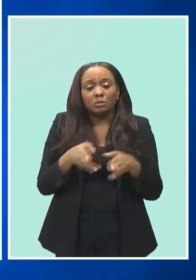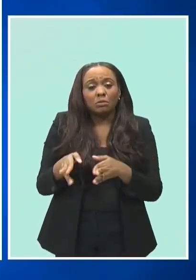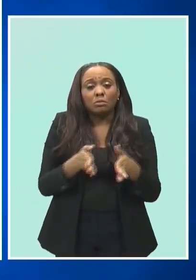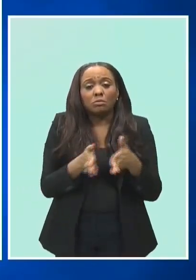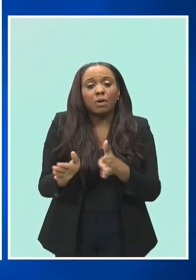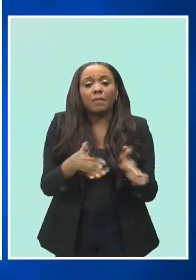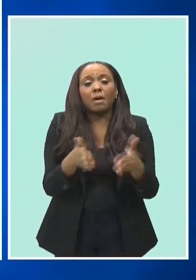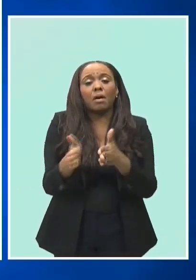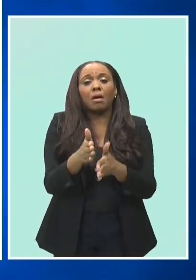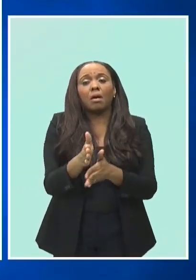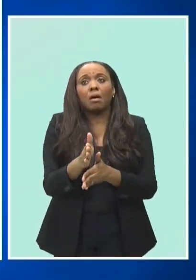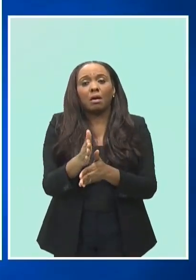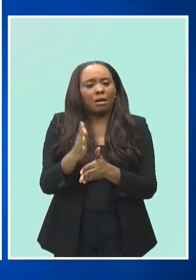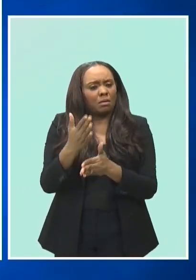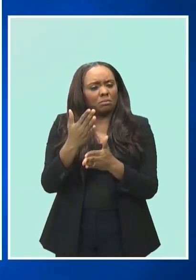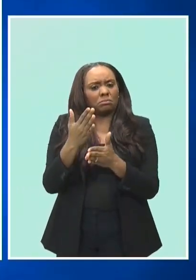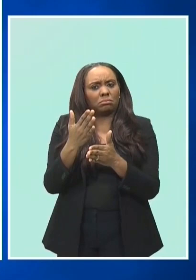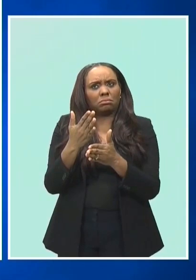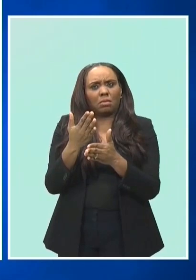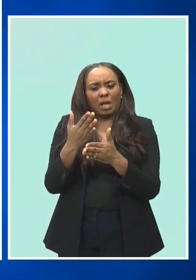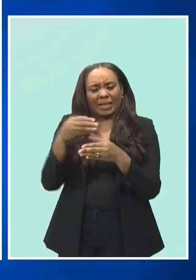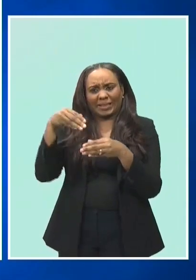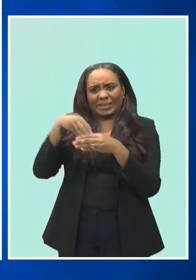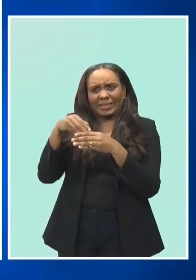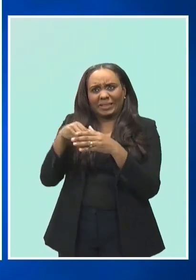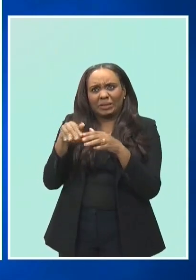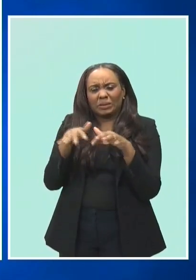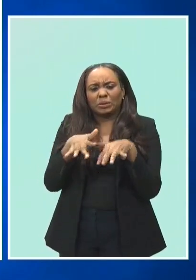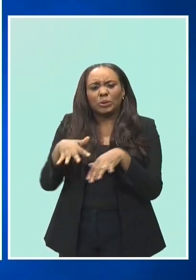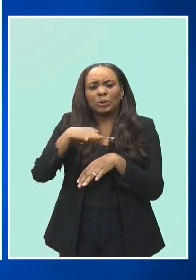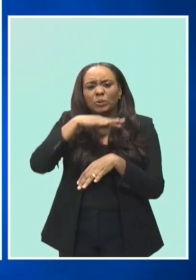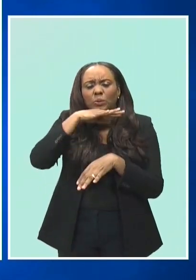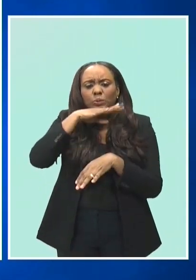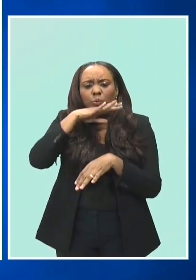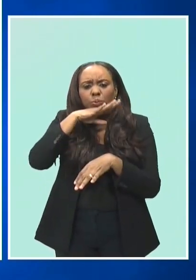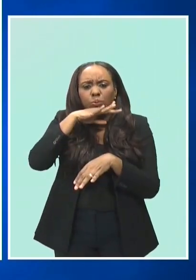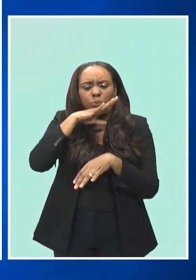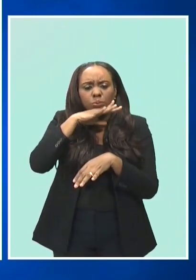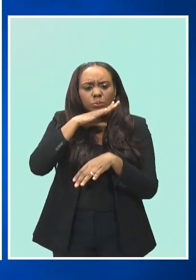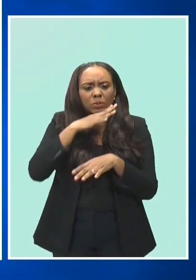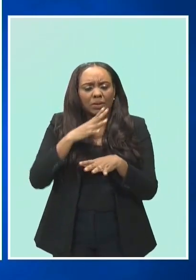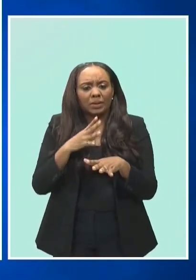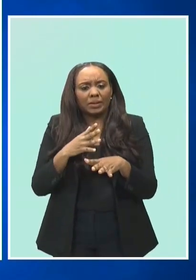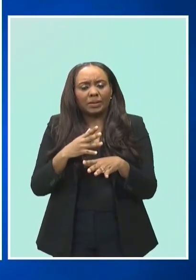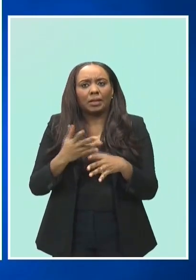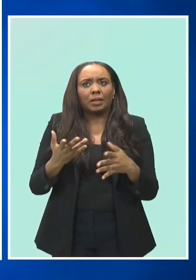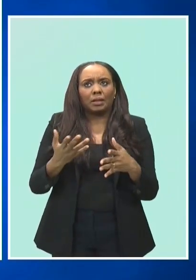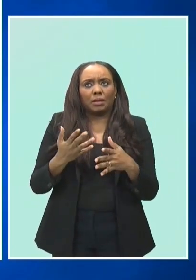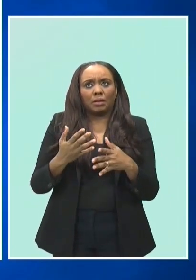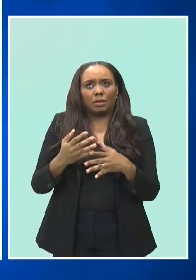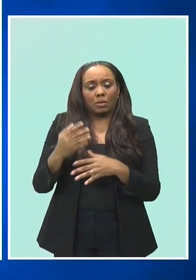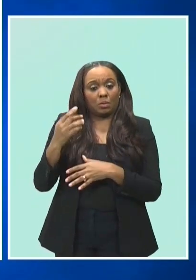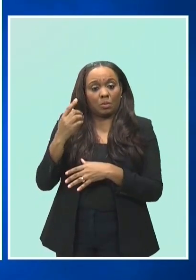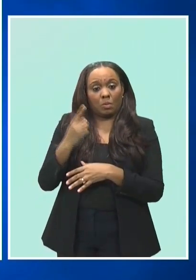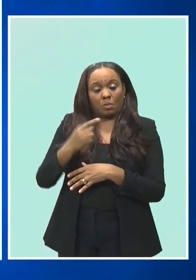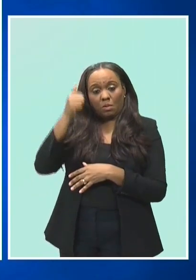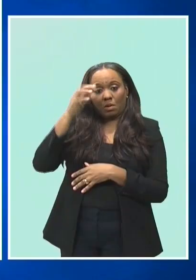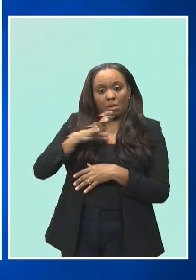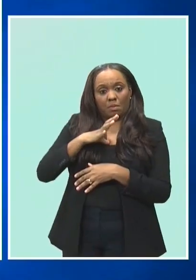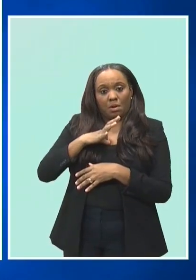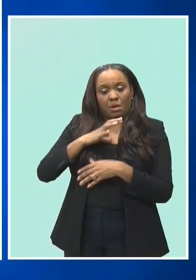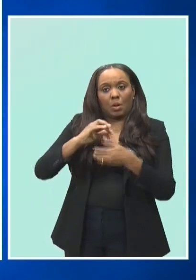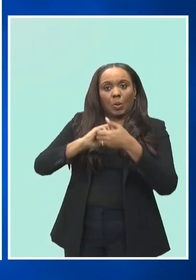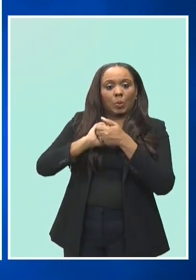deteriorating over the course of many weeks. Raul Pelayo, who preferred to comment off camera, owns Lamanai Riverside